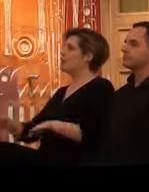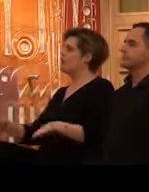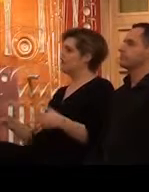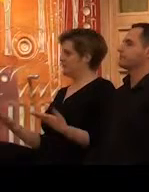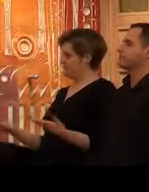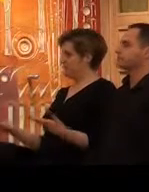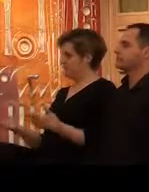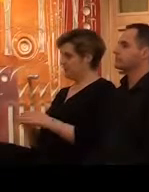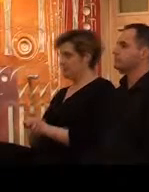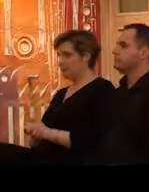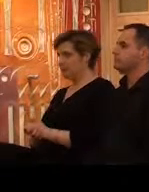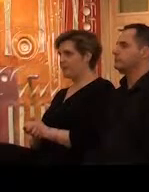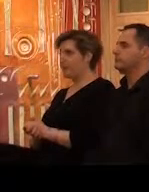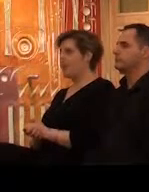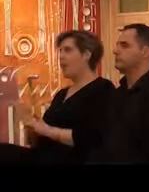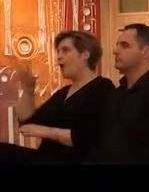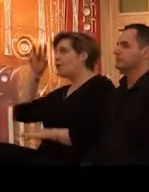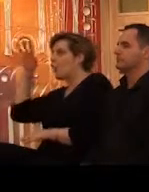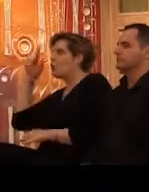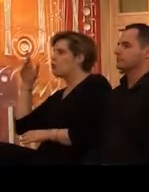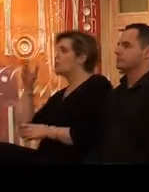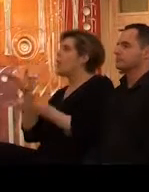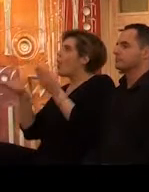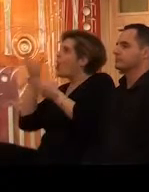without limits is one of